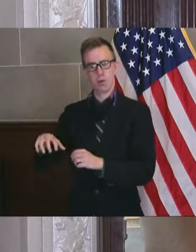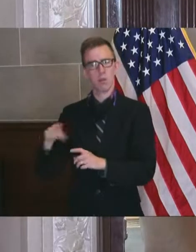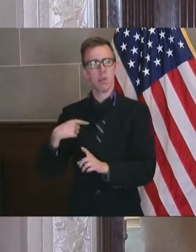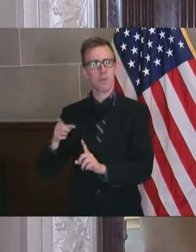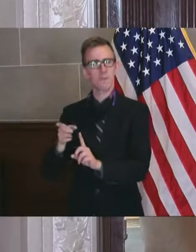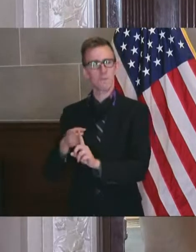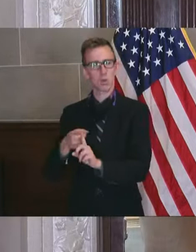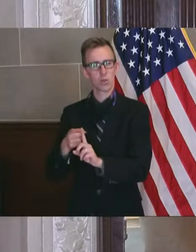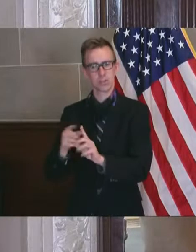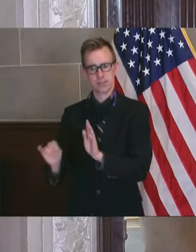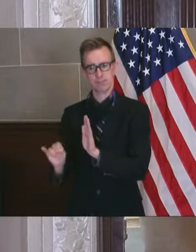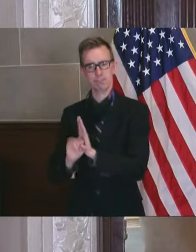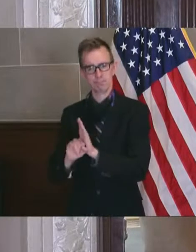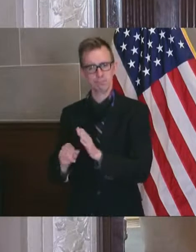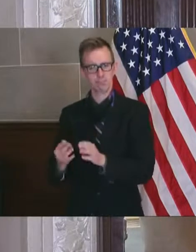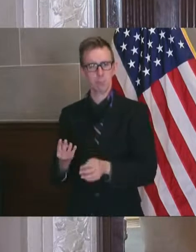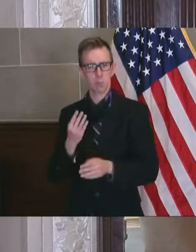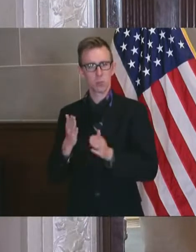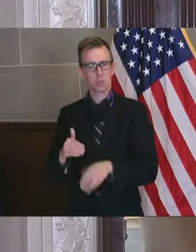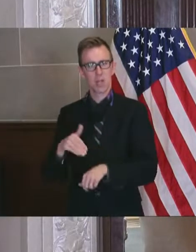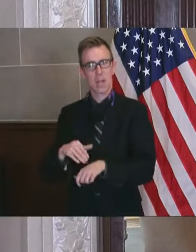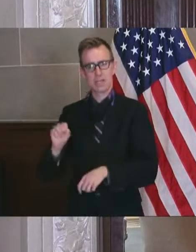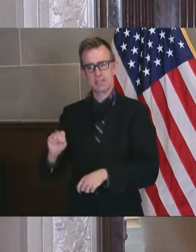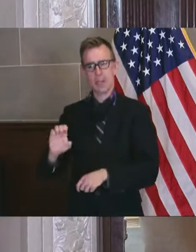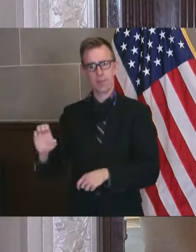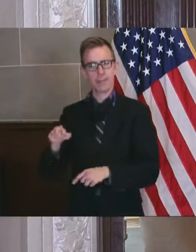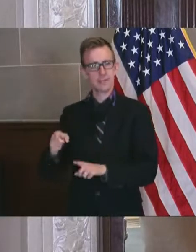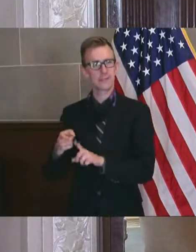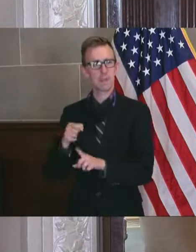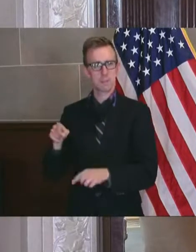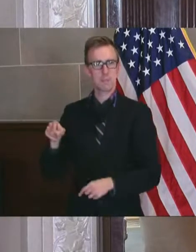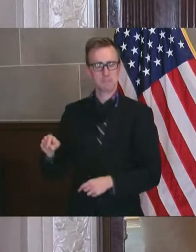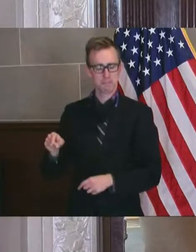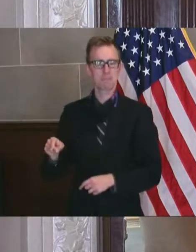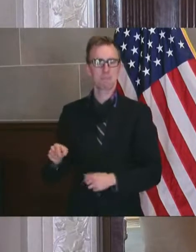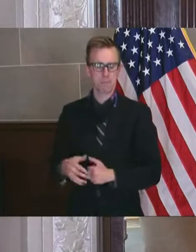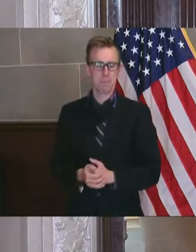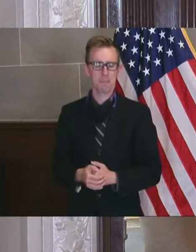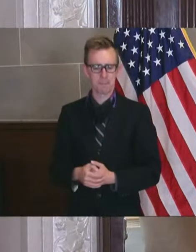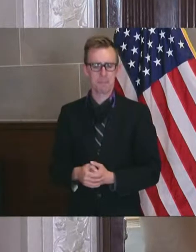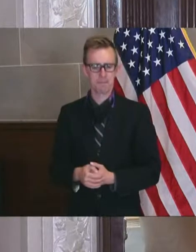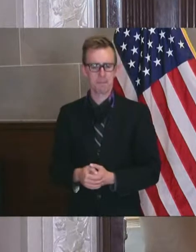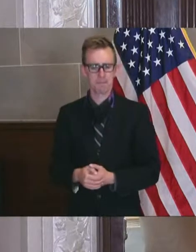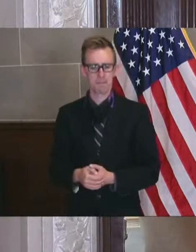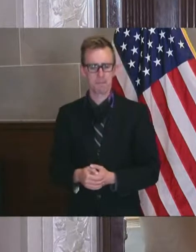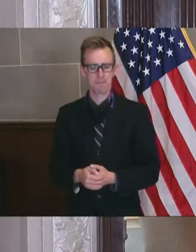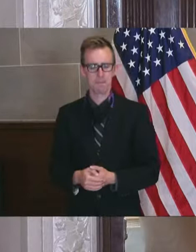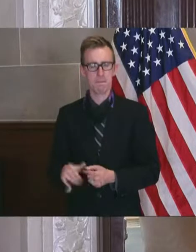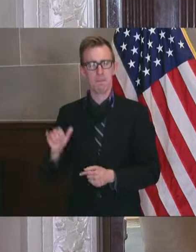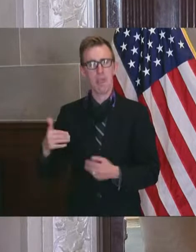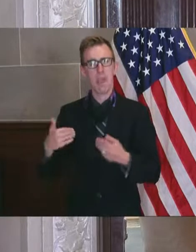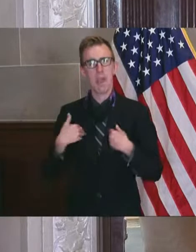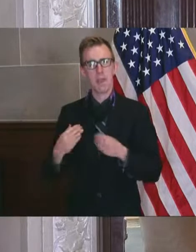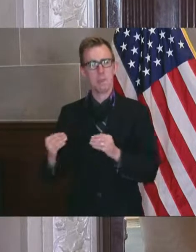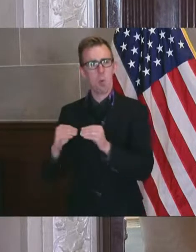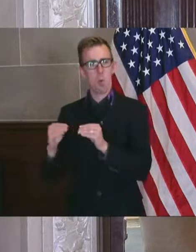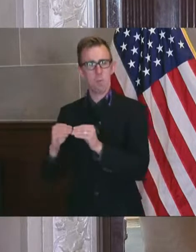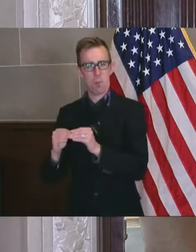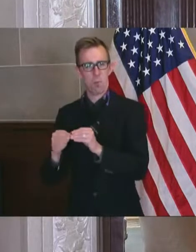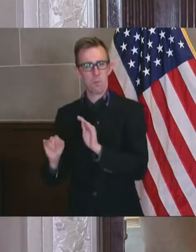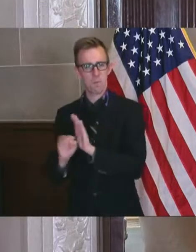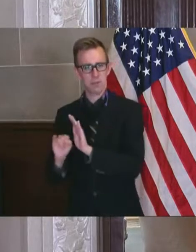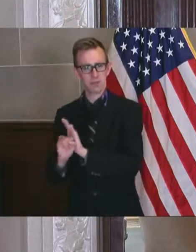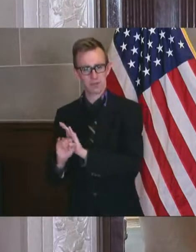first positive offender at Southeast came from is the wing that had the additional positives. We've